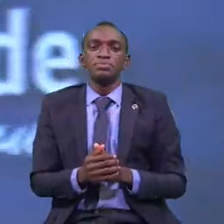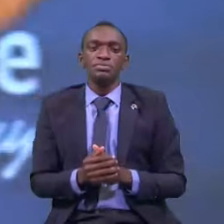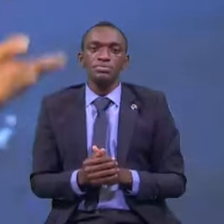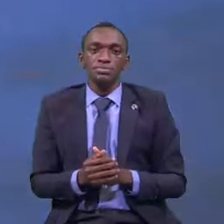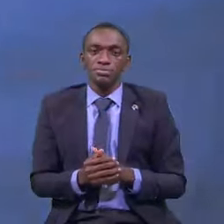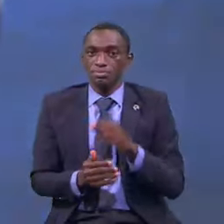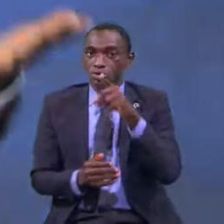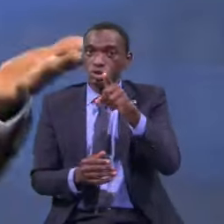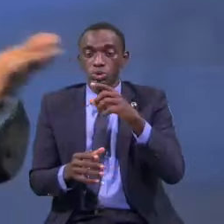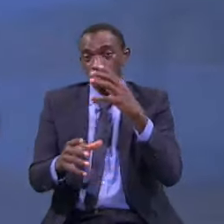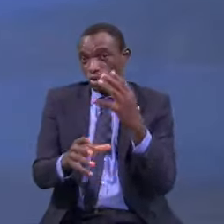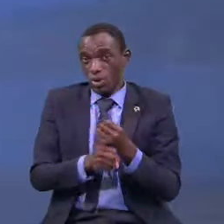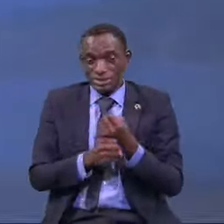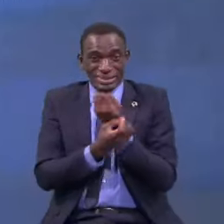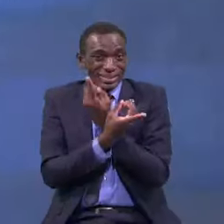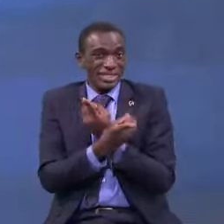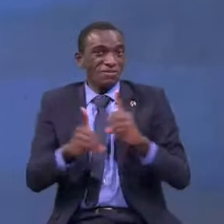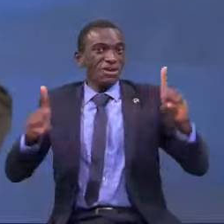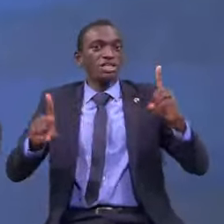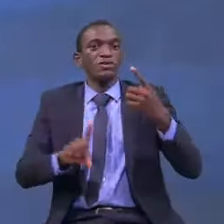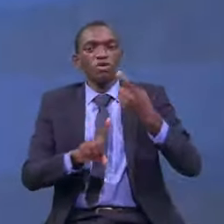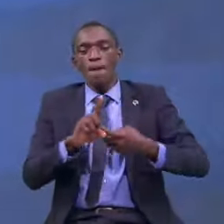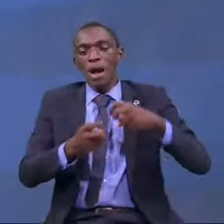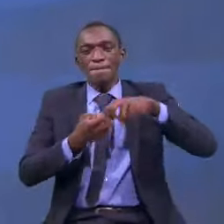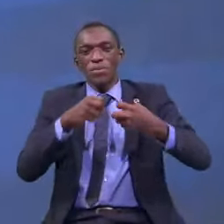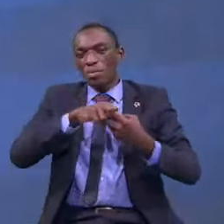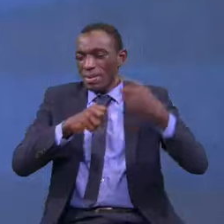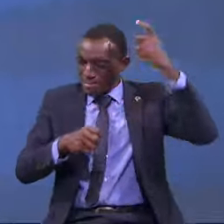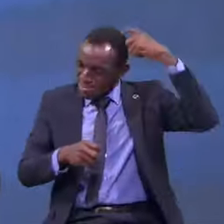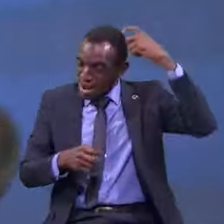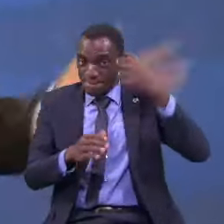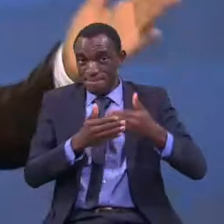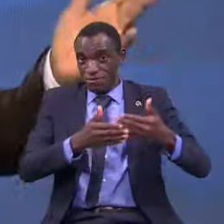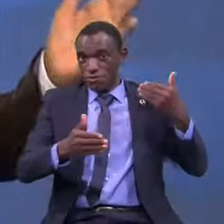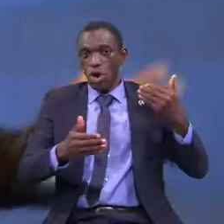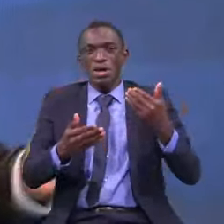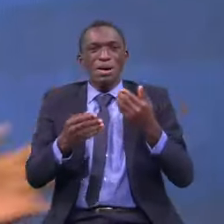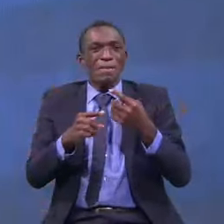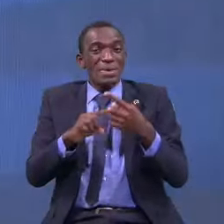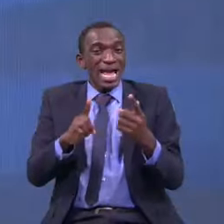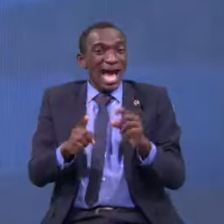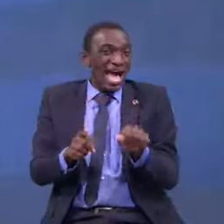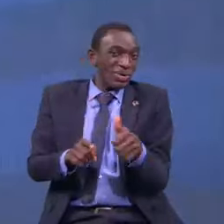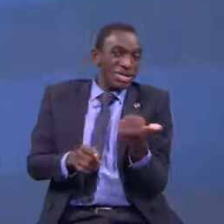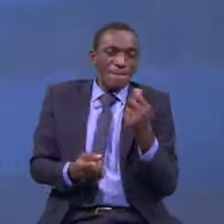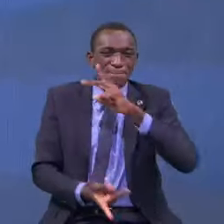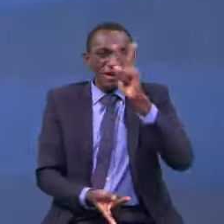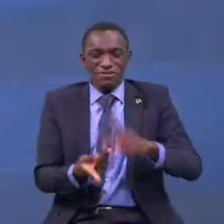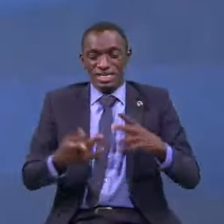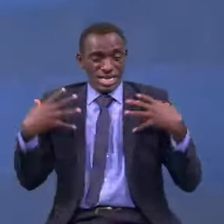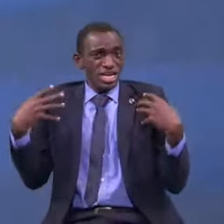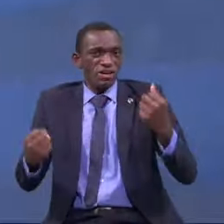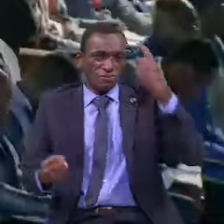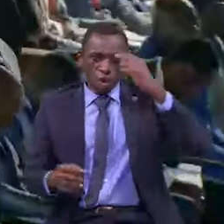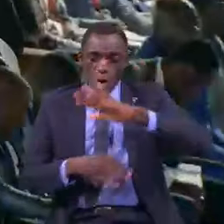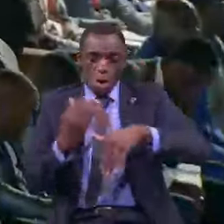You got deliverance from brain problem before. Another perfecting of the rest of your body is coming on